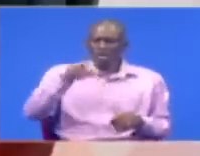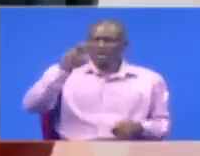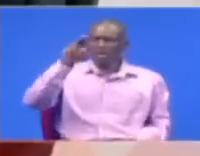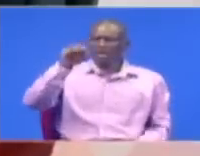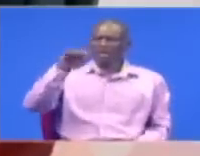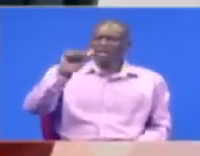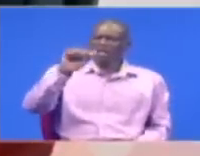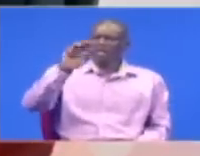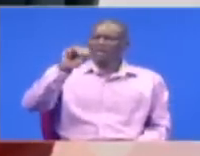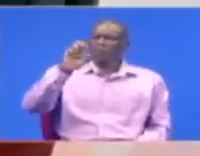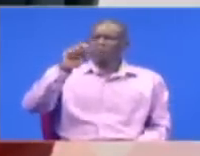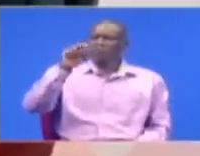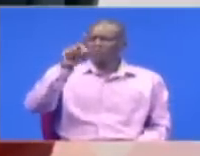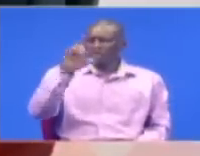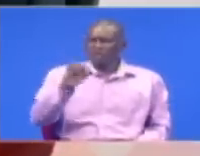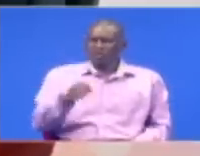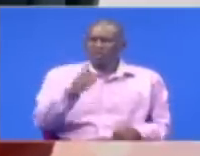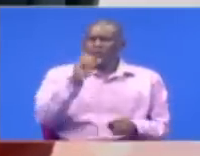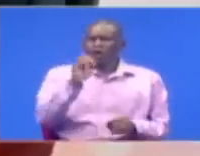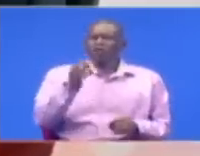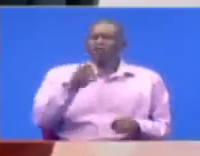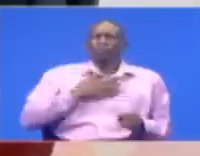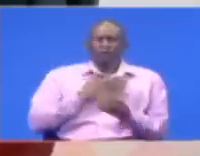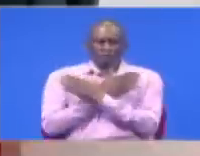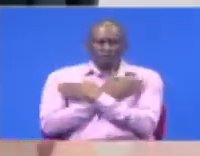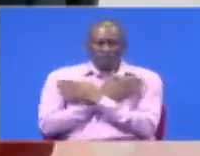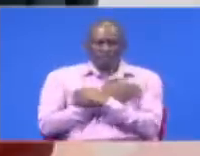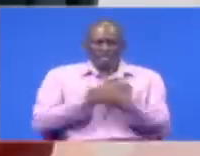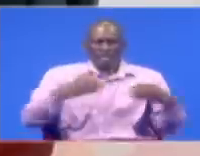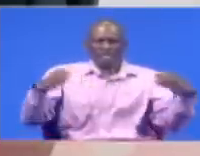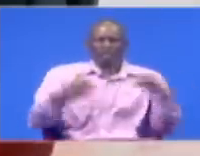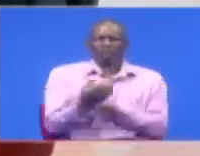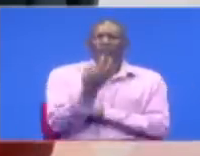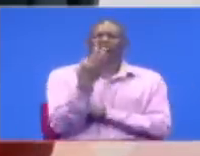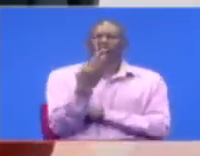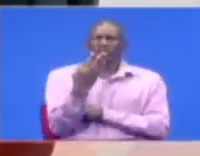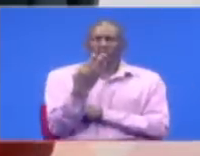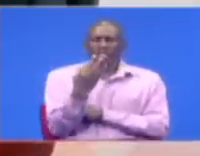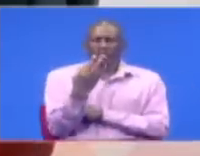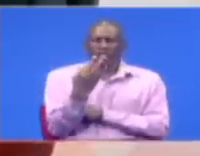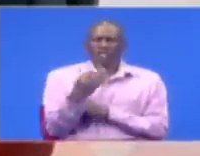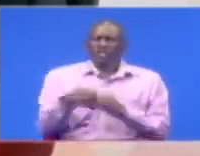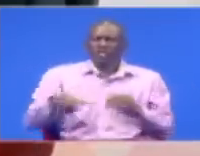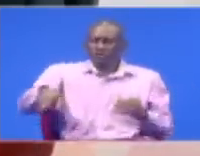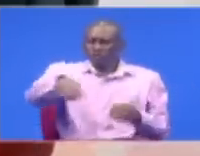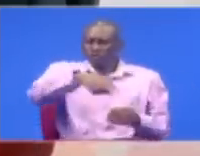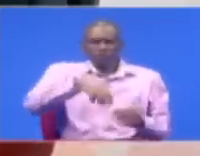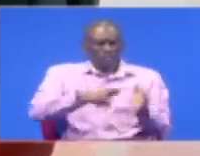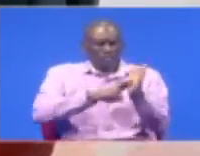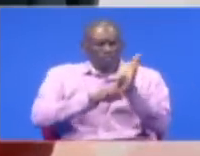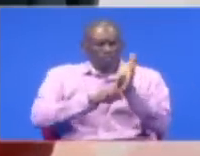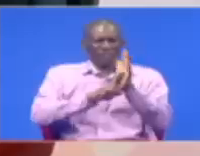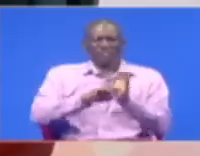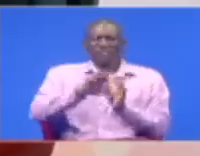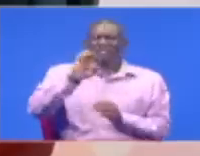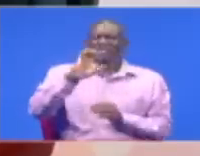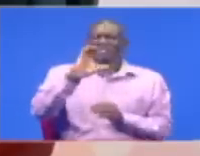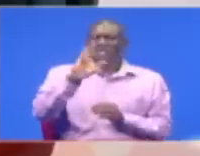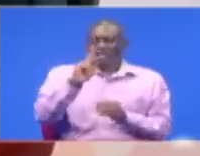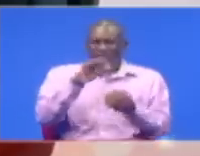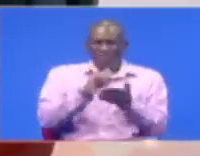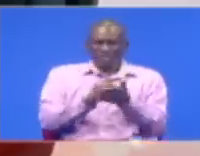Paul Nyamodi is one of my colleagues. A team of three, we represented ECK. It